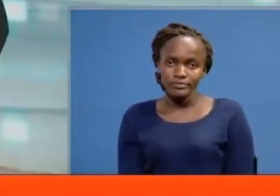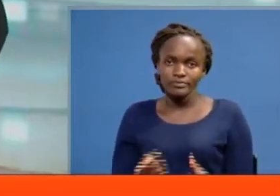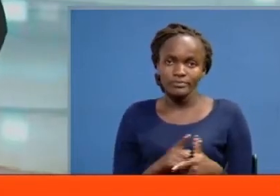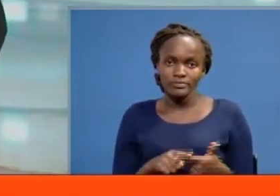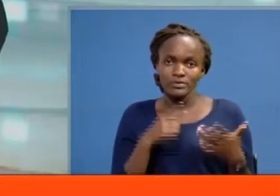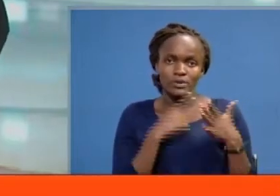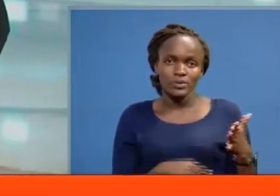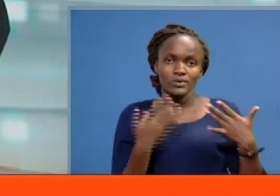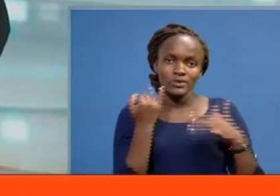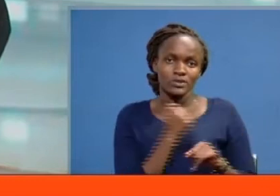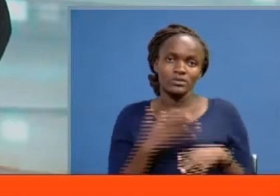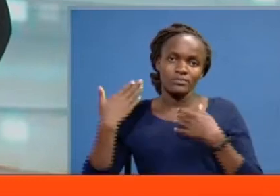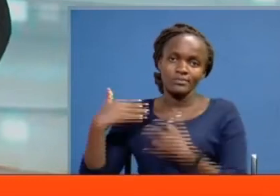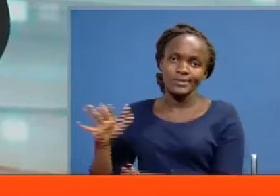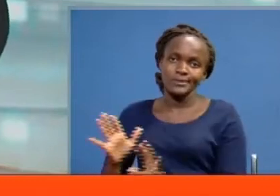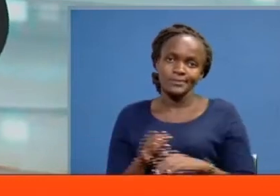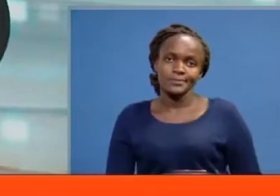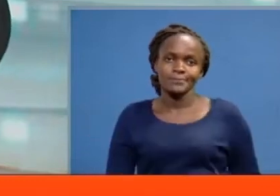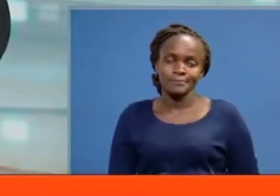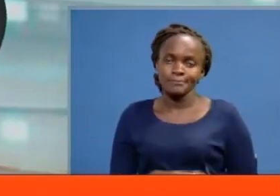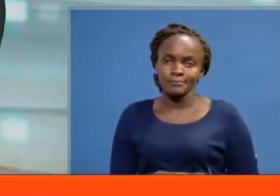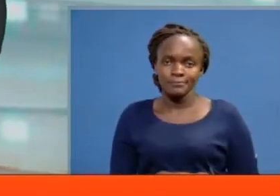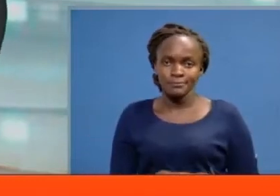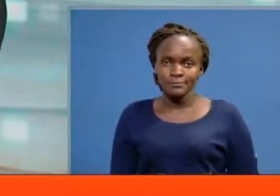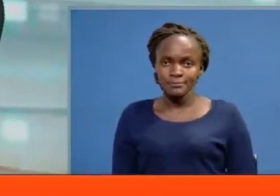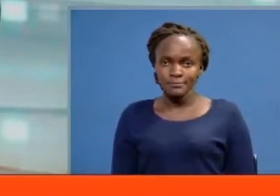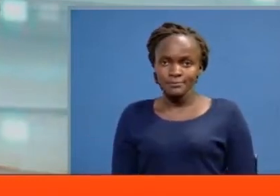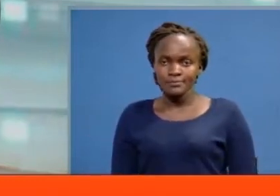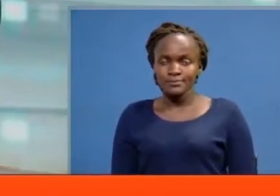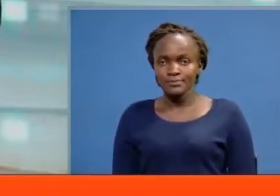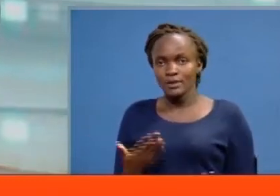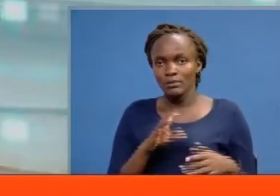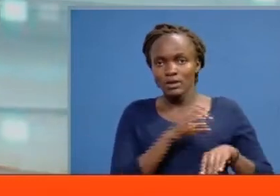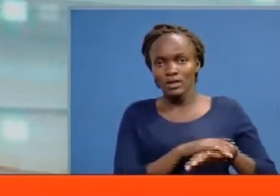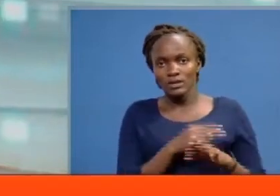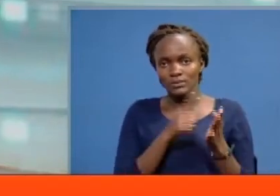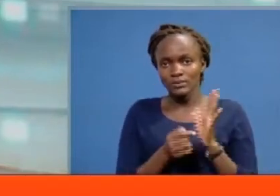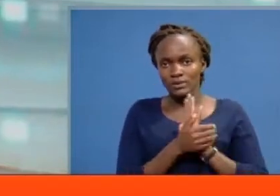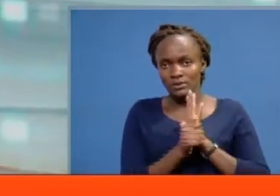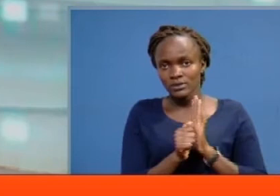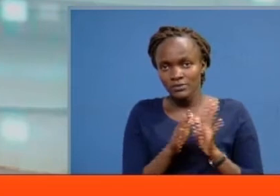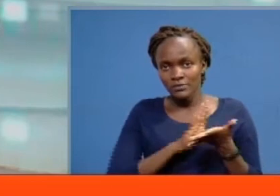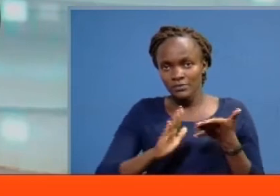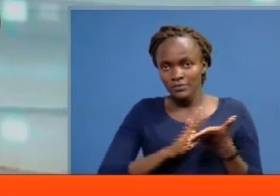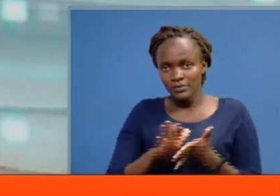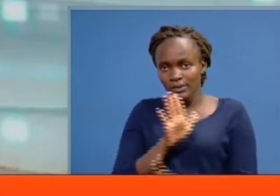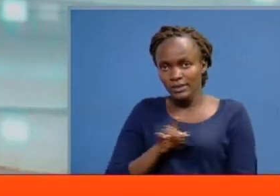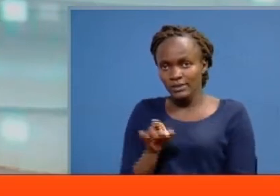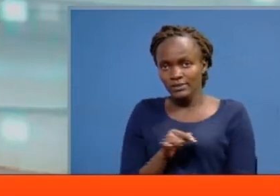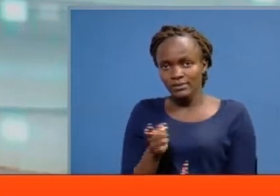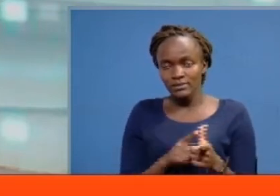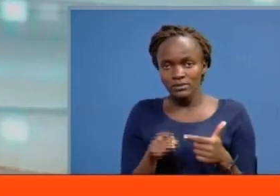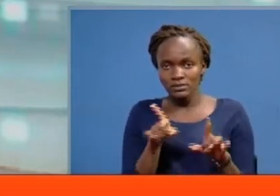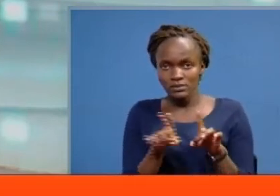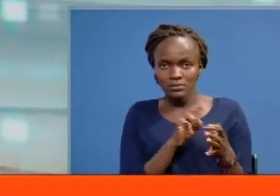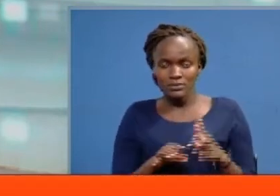losing their job. Do they deserve losing their job, or can they acquire skills quickly in that new environment and